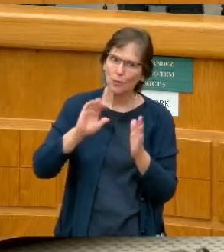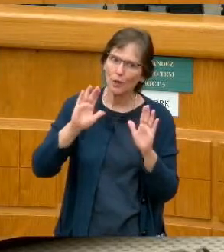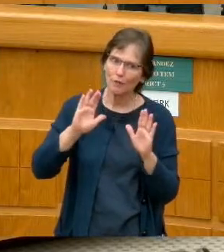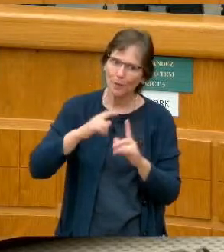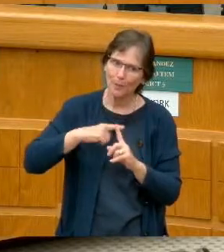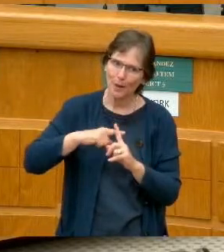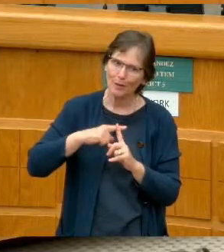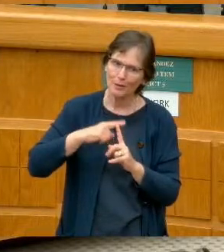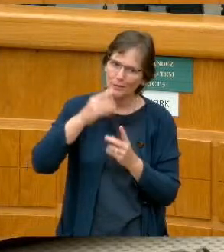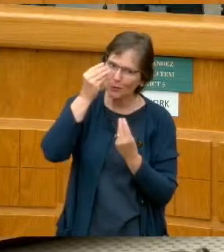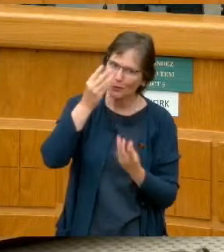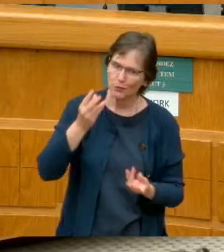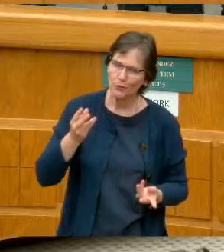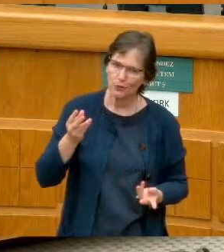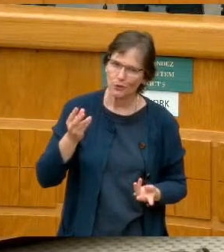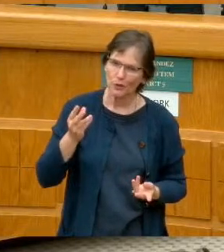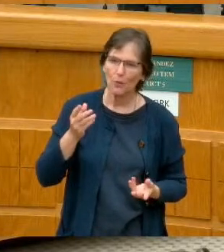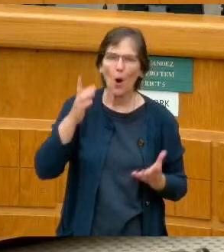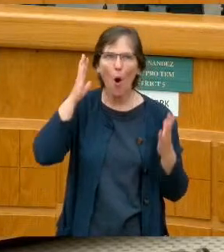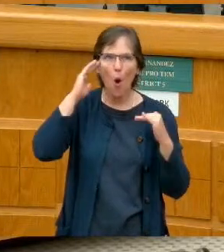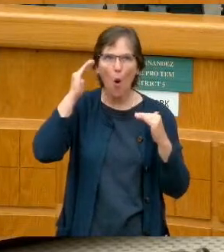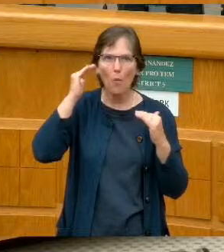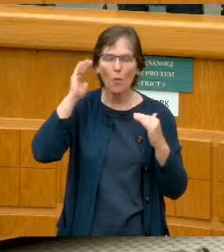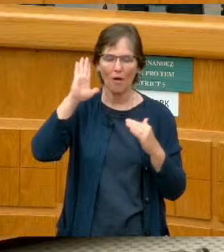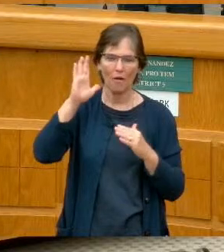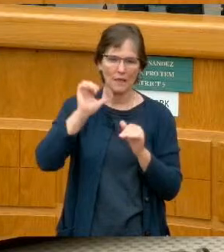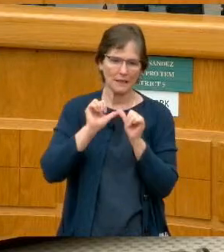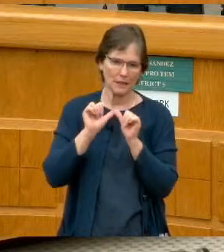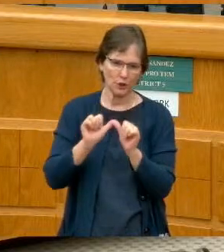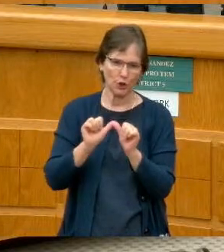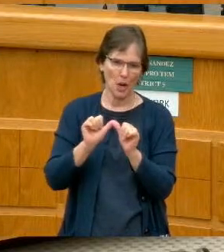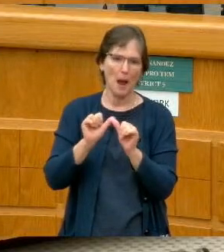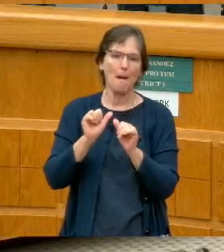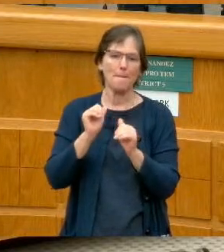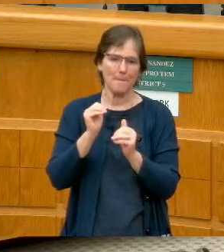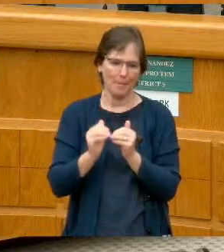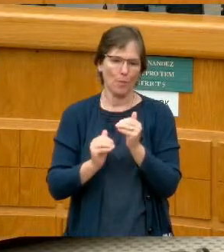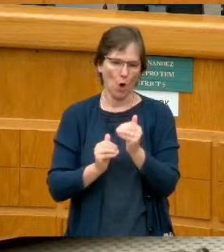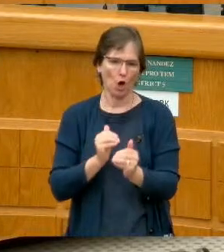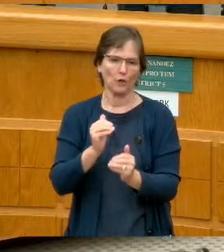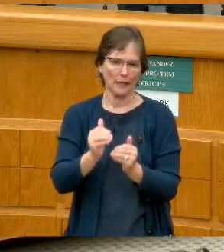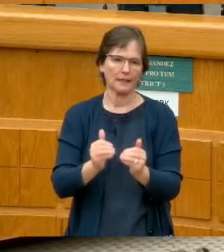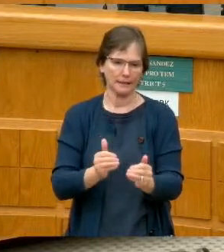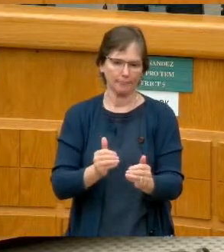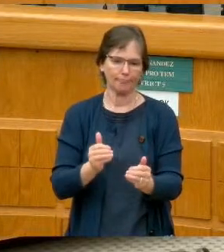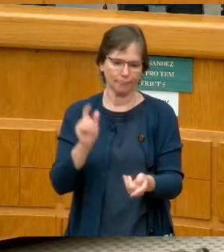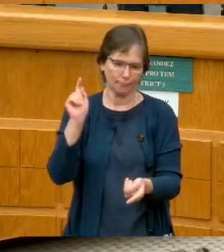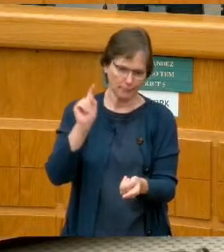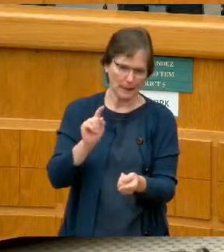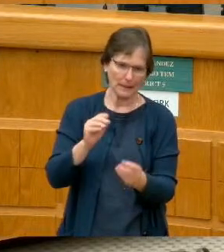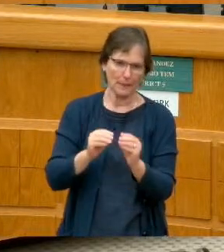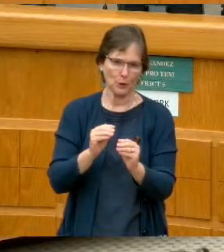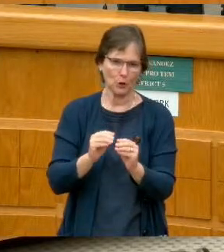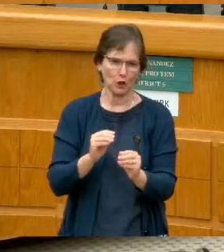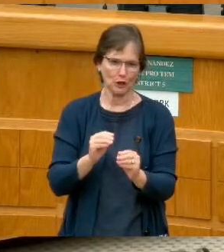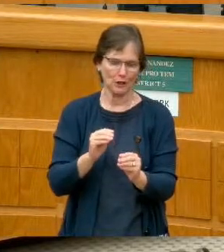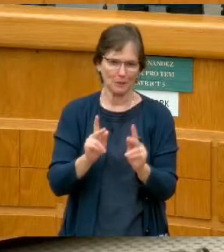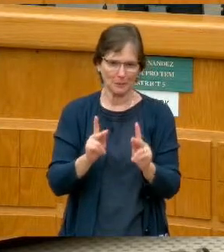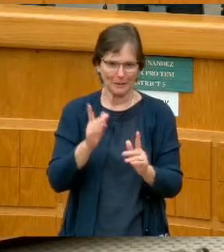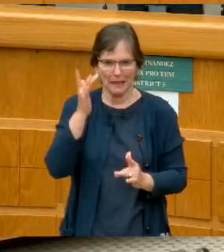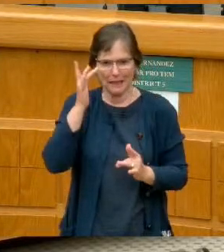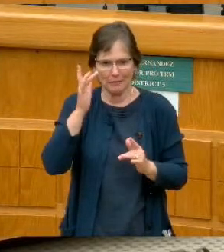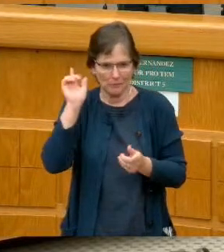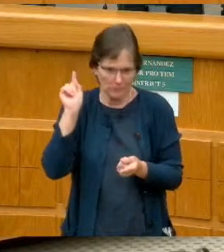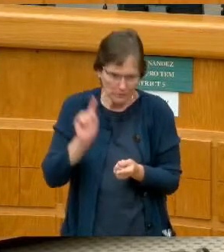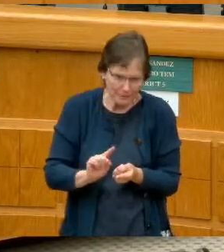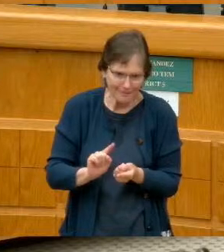continue to make progress on this. But again, a word of thanks to the medical professionals that